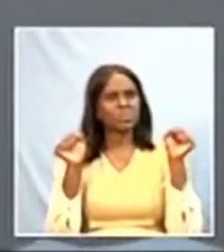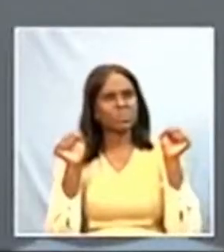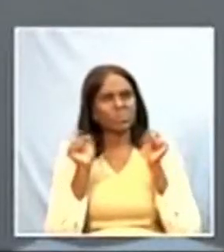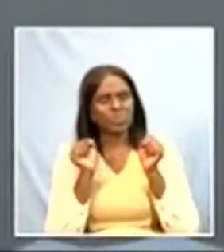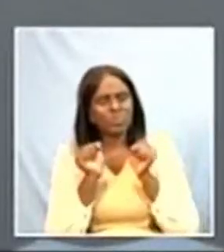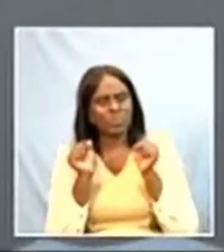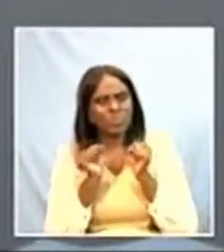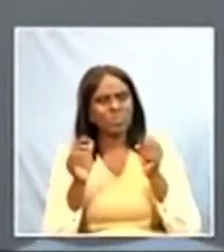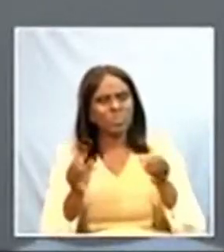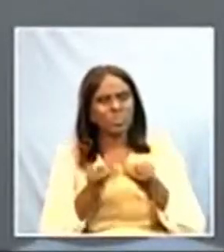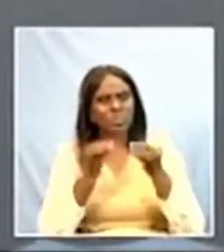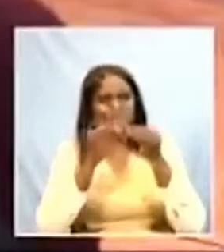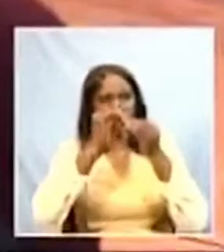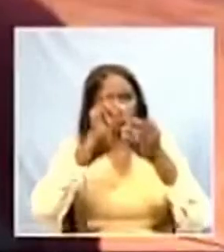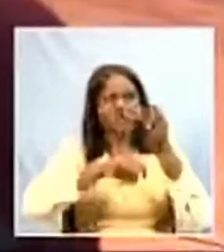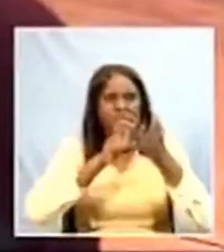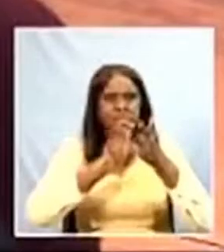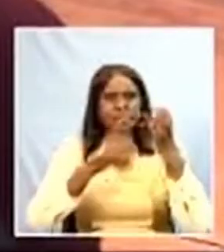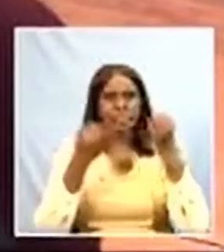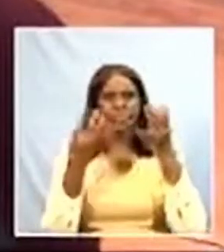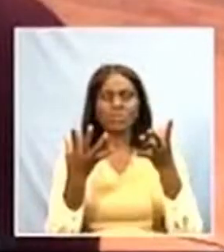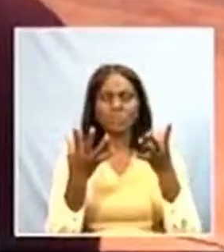cost was what?